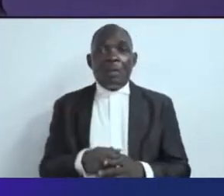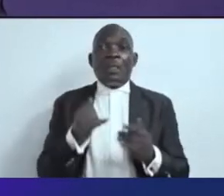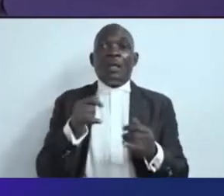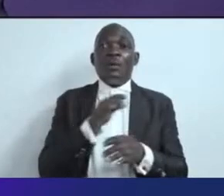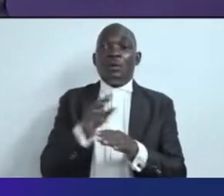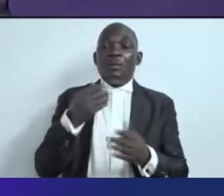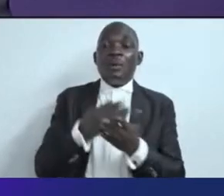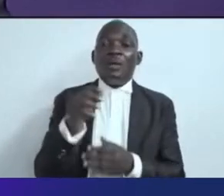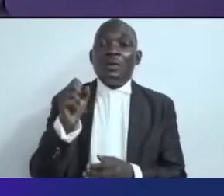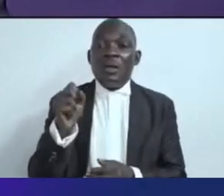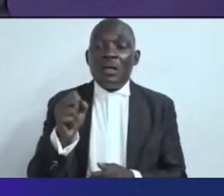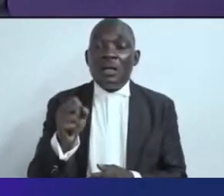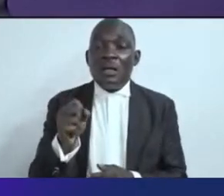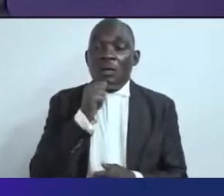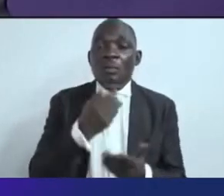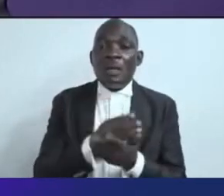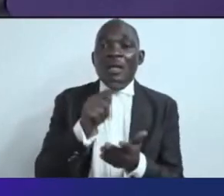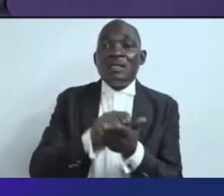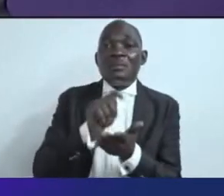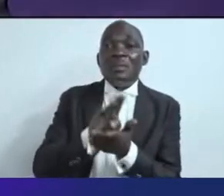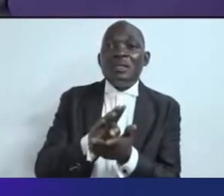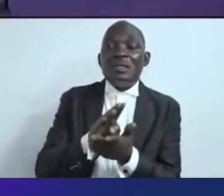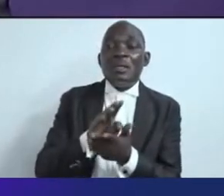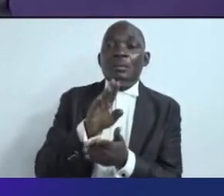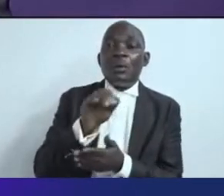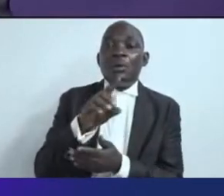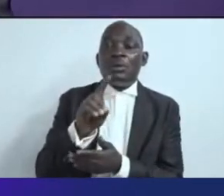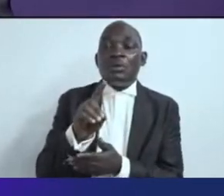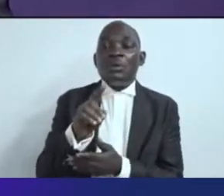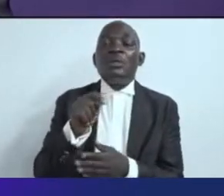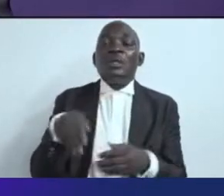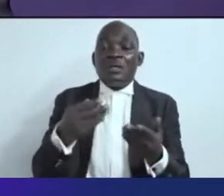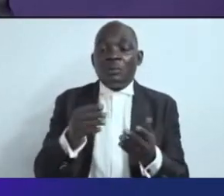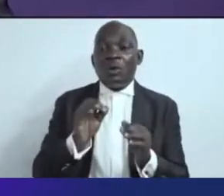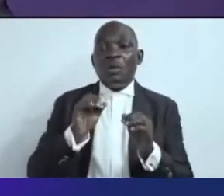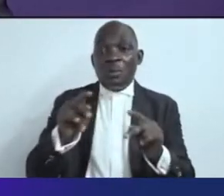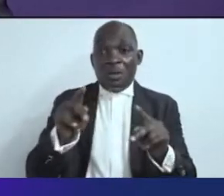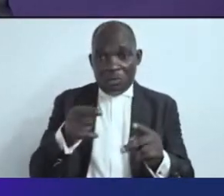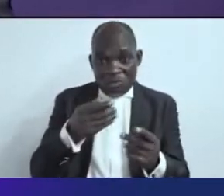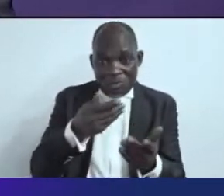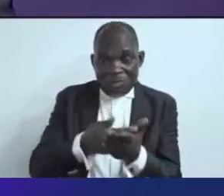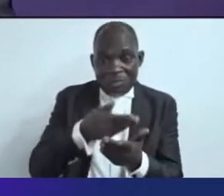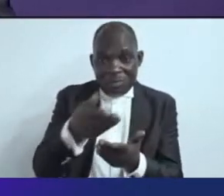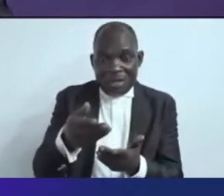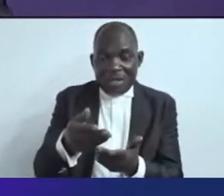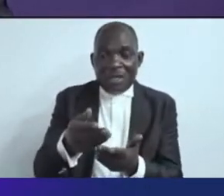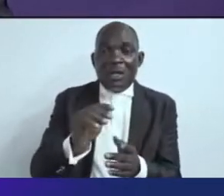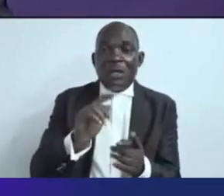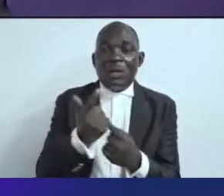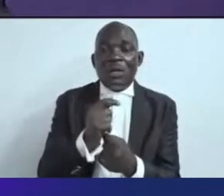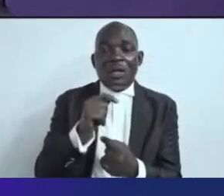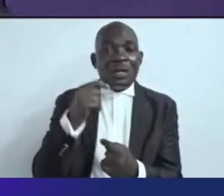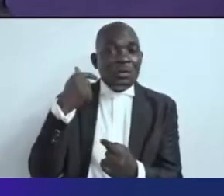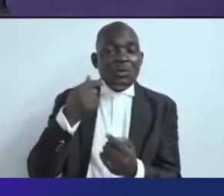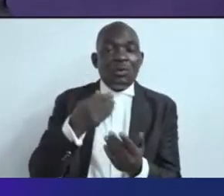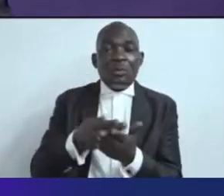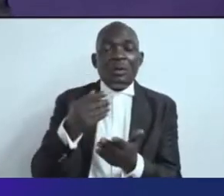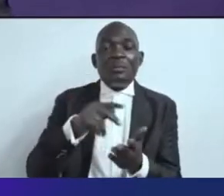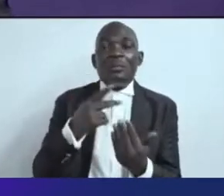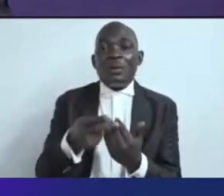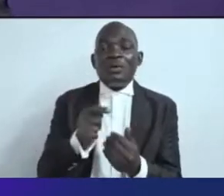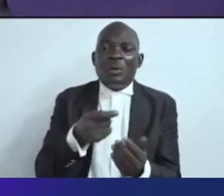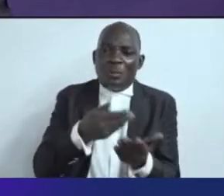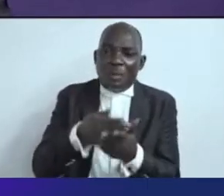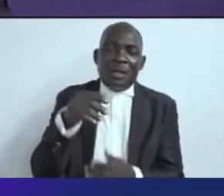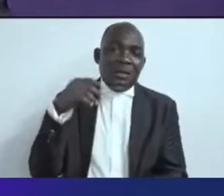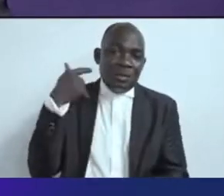buy dollars, you go and buy treasury bills or bonds. We are giving you an opportunity from the domestic gold purchasing program to also